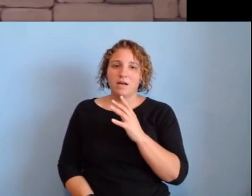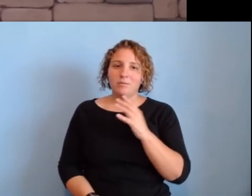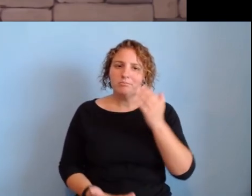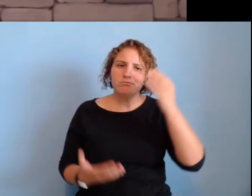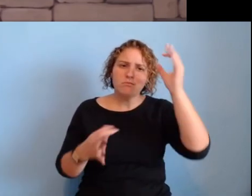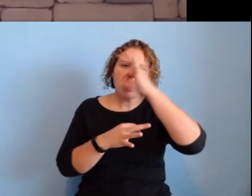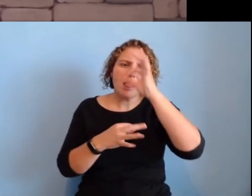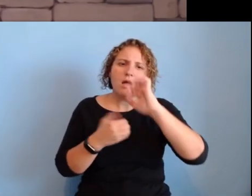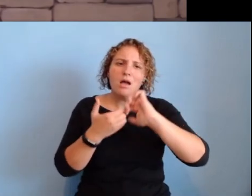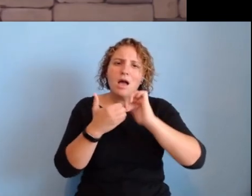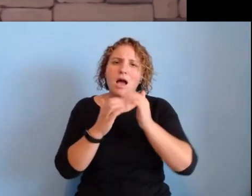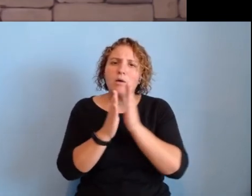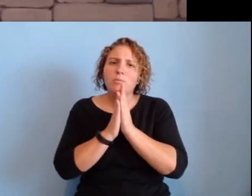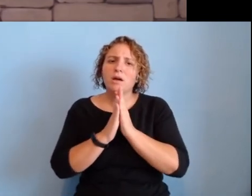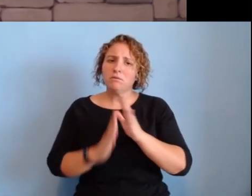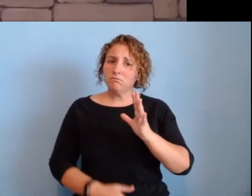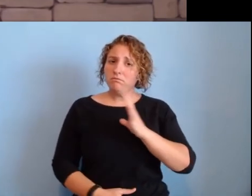Okay, well, right on.